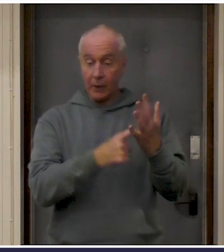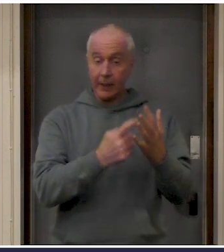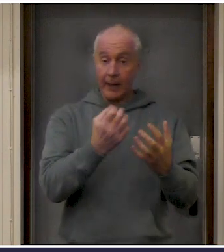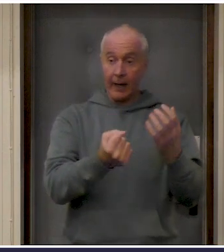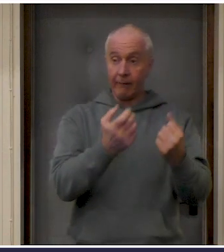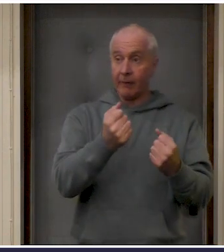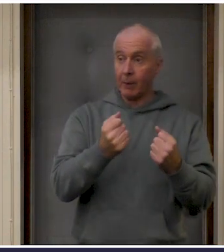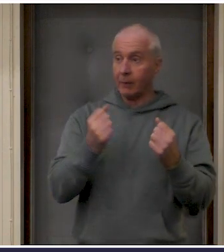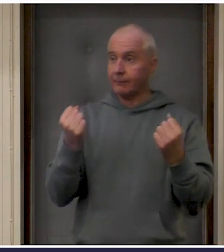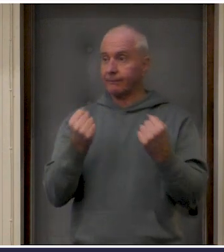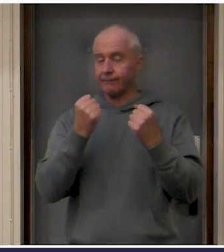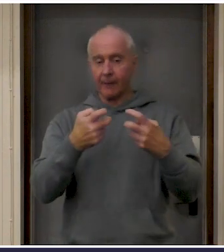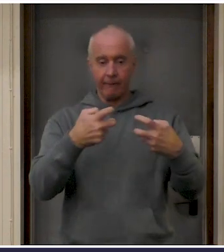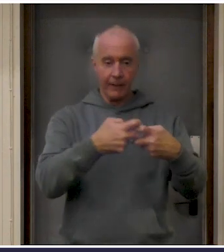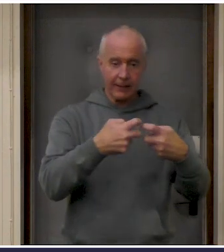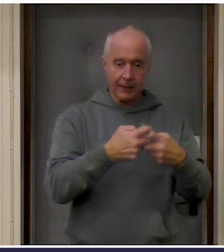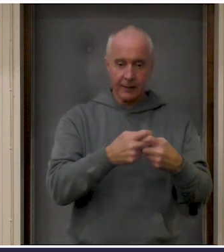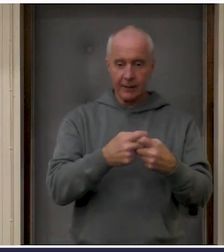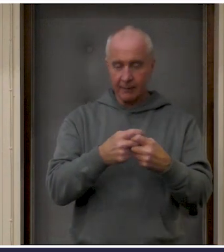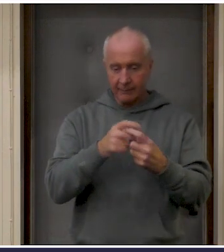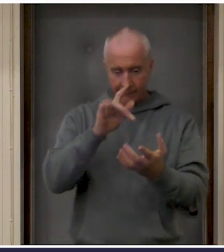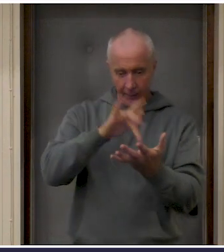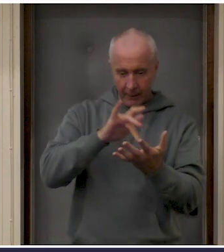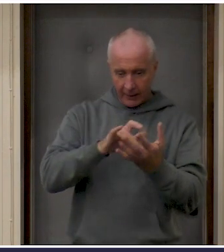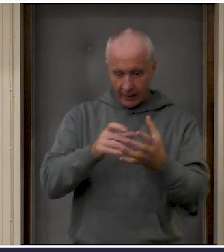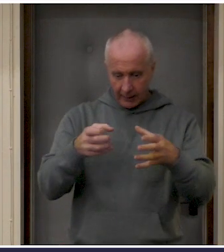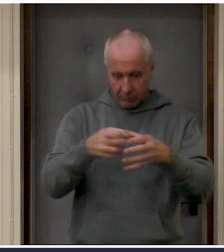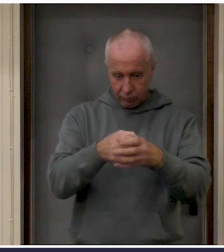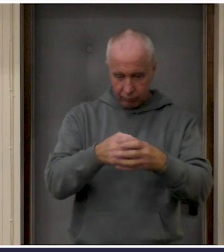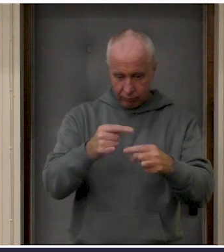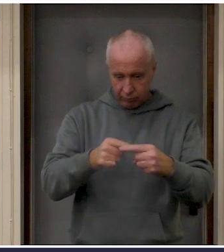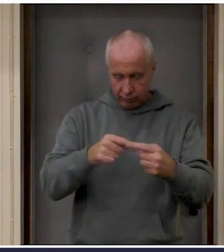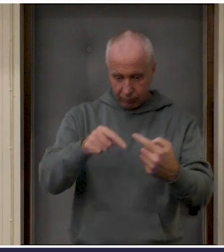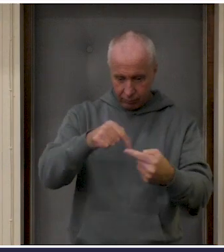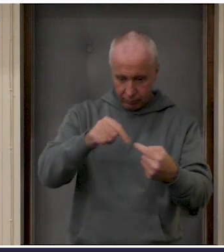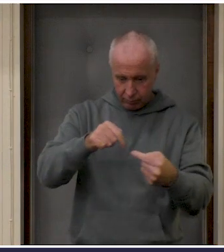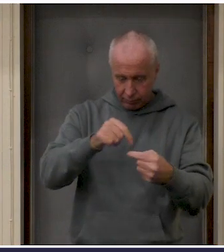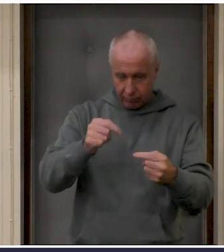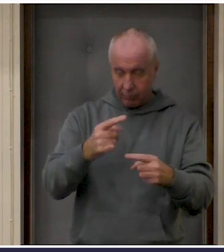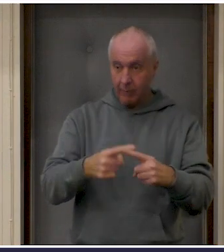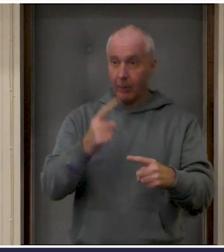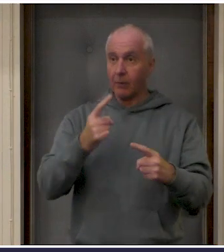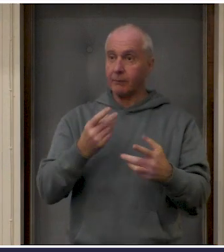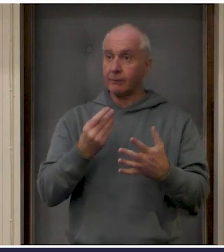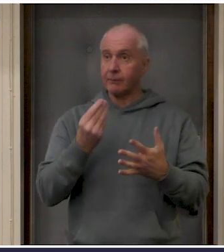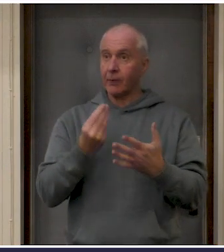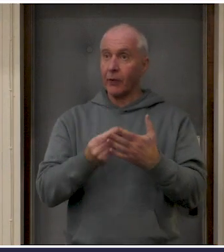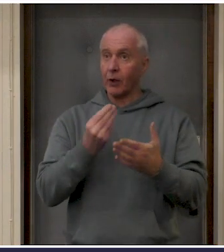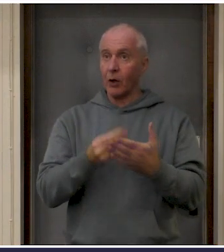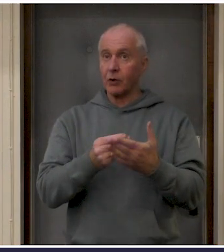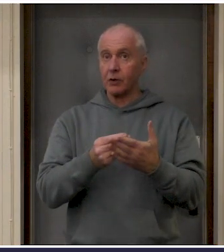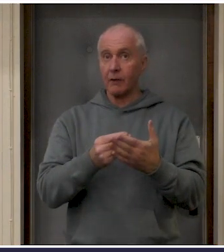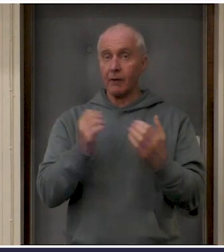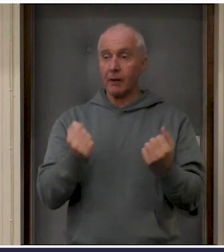engineering, yes, all the physics, all that's in the middle, in the reactor. But if you look at the cost of delivering a power station, only